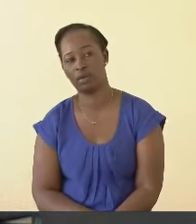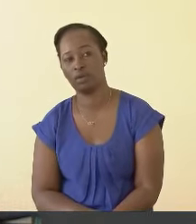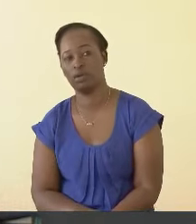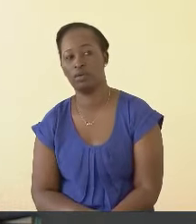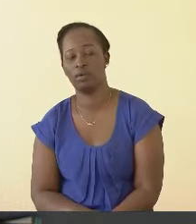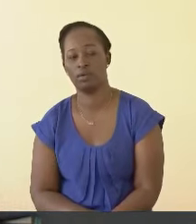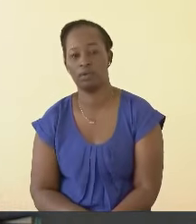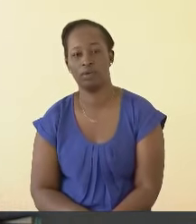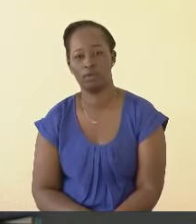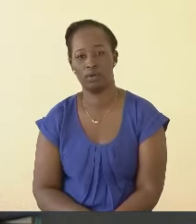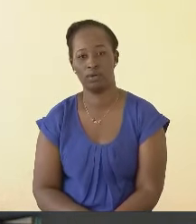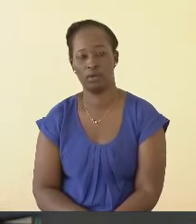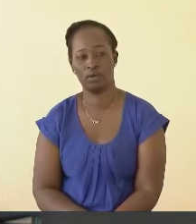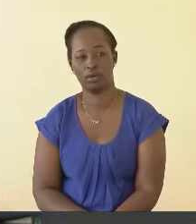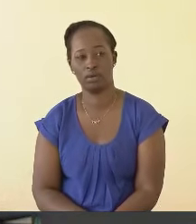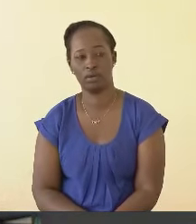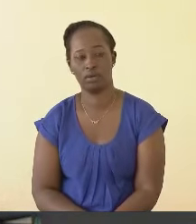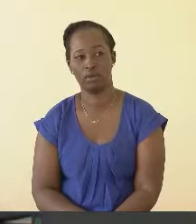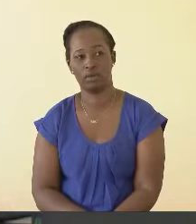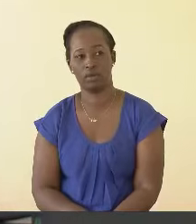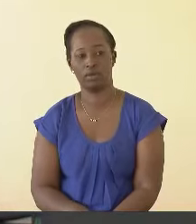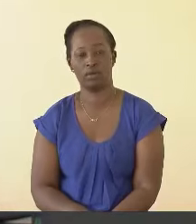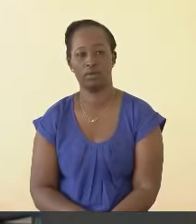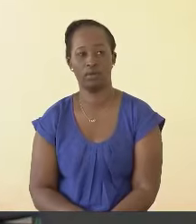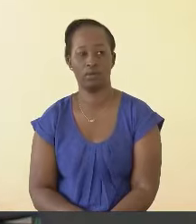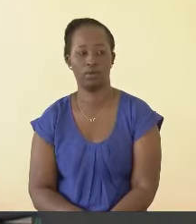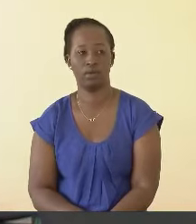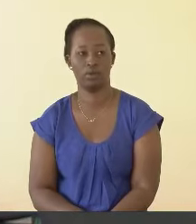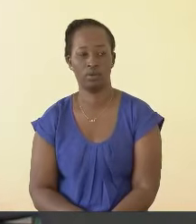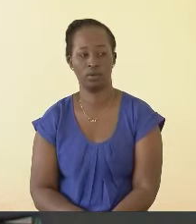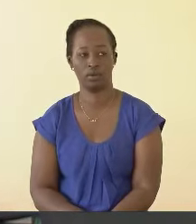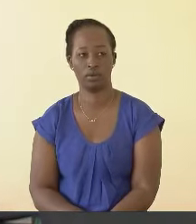0. 9 minus 0, we have 9. 2 minus 1, we have